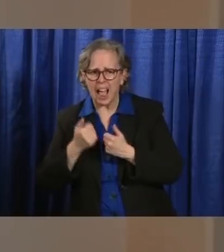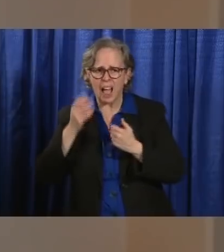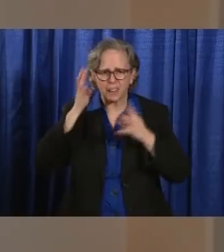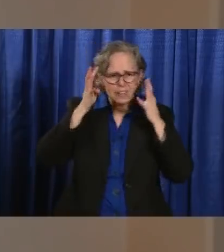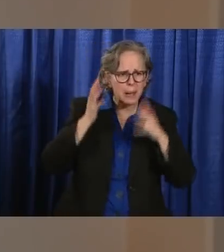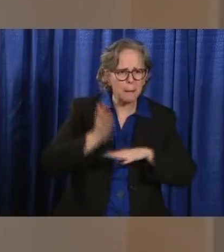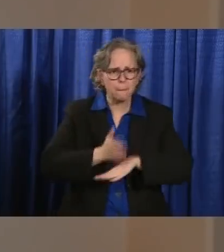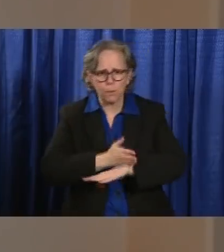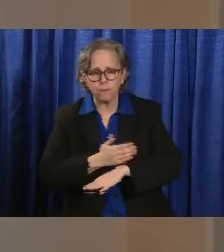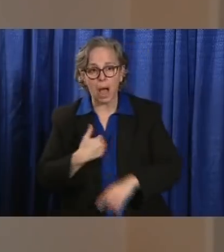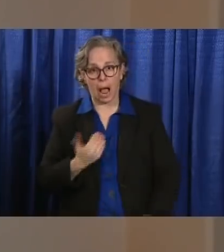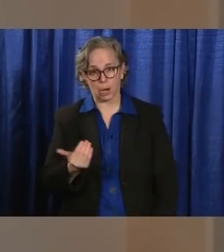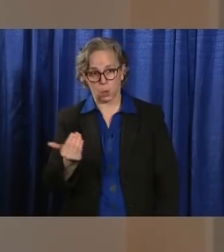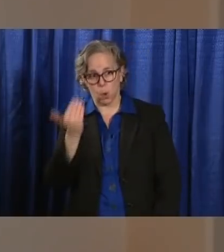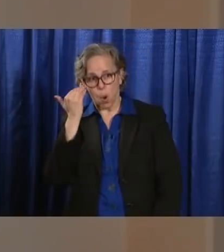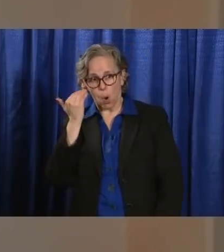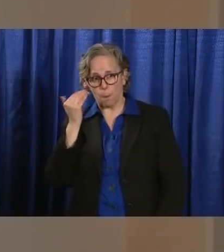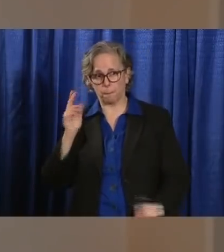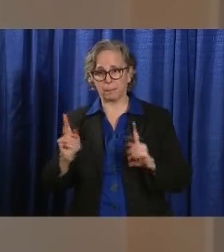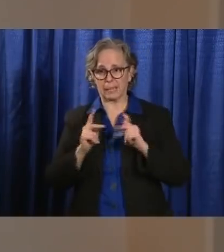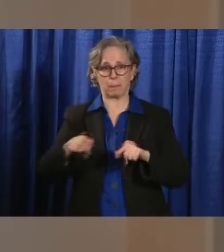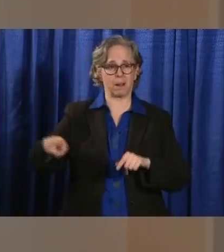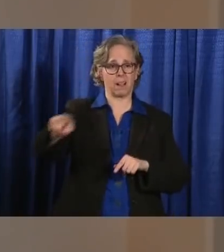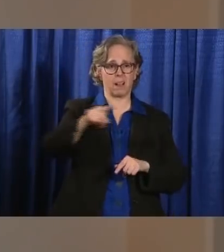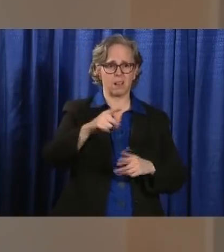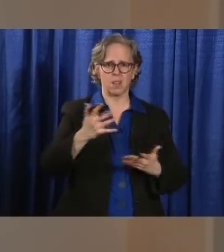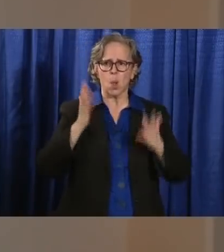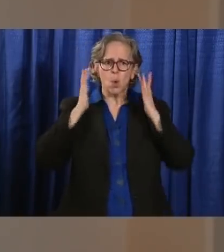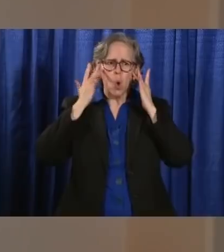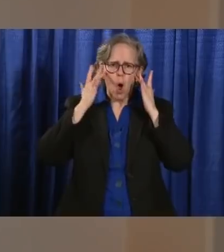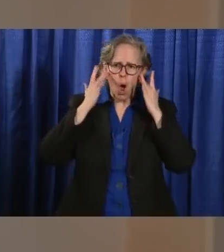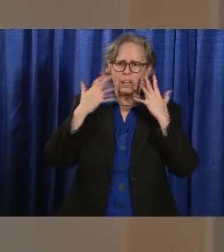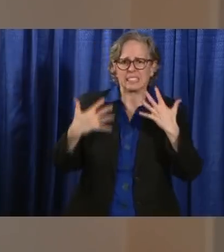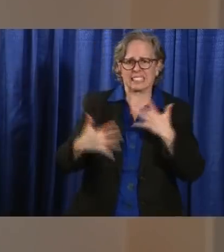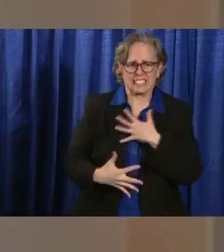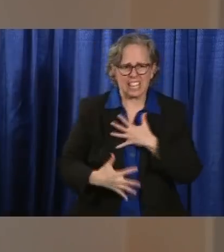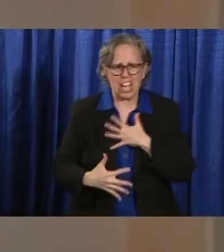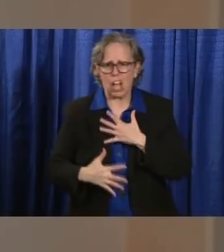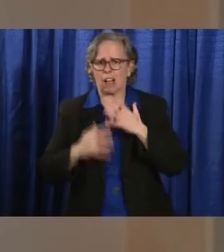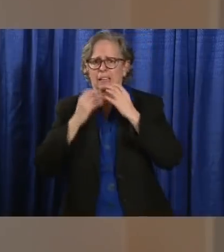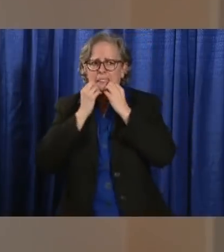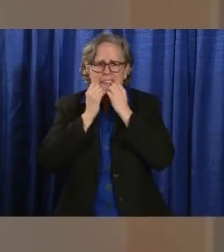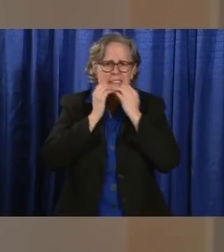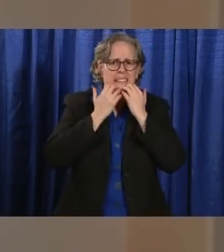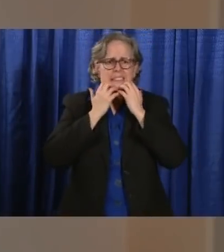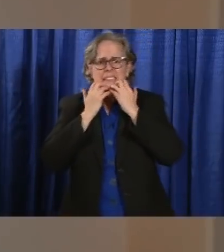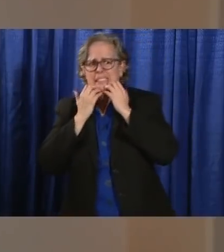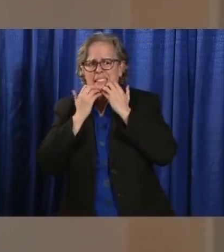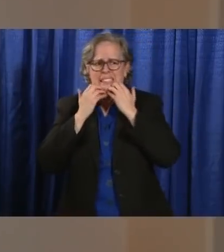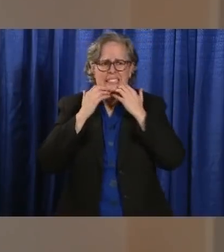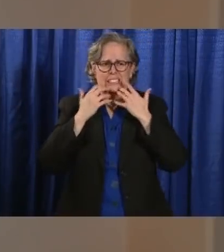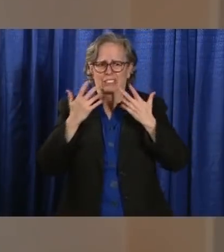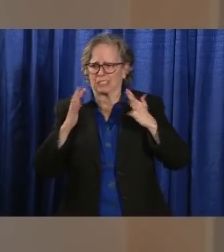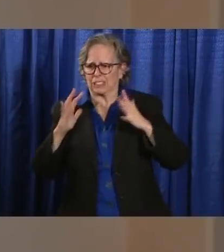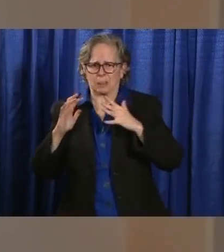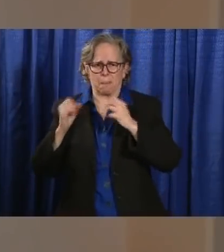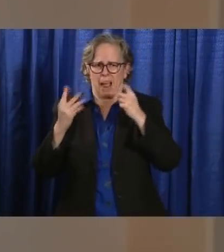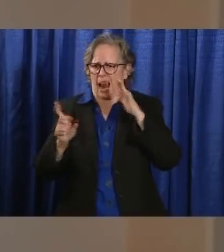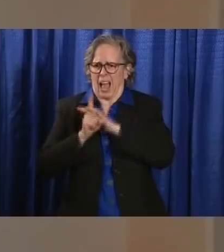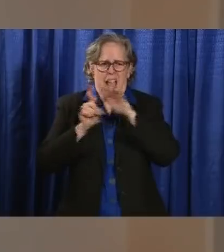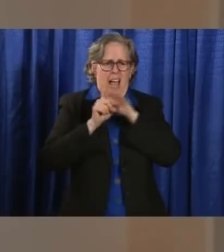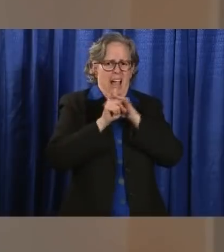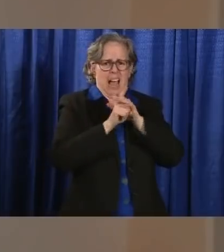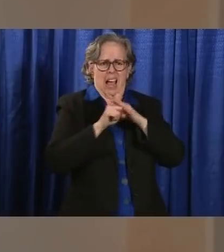I know that people out there are worried and scared and are facing these challenges. That's why we've